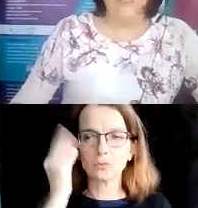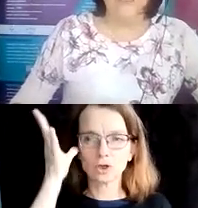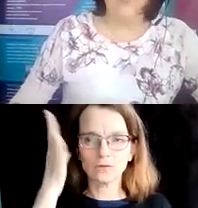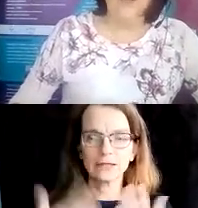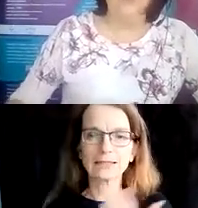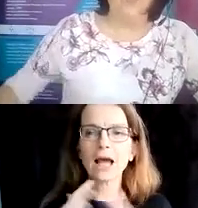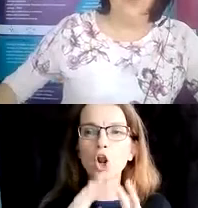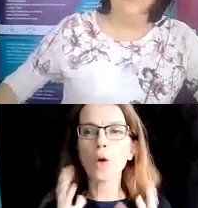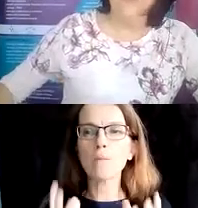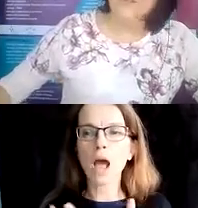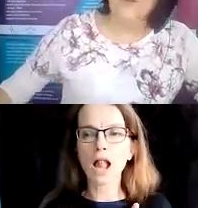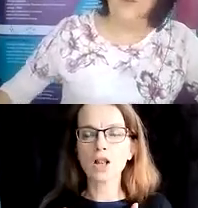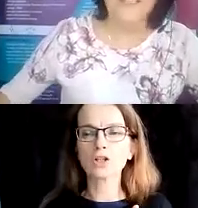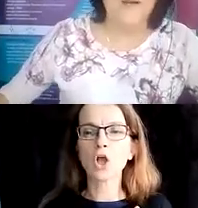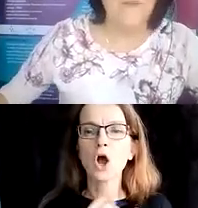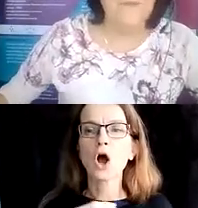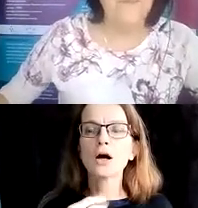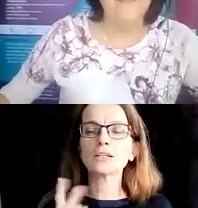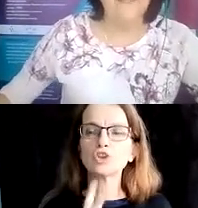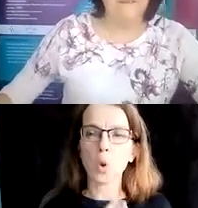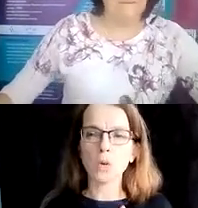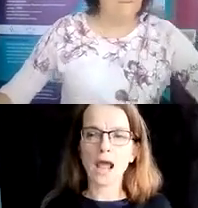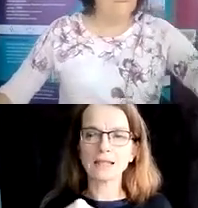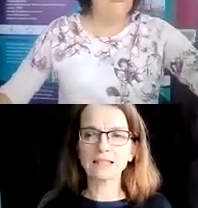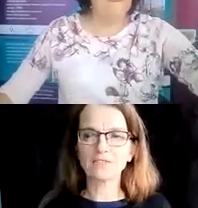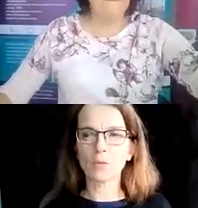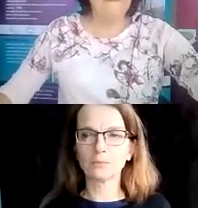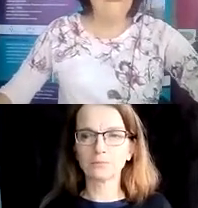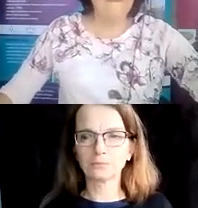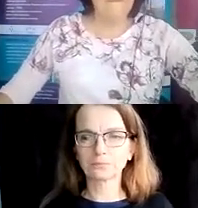civic education from the global perspective.